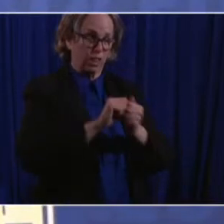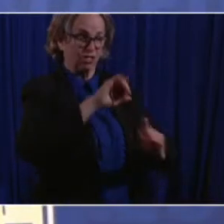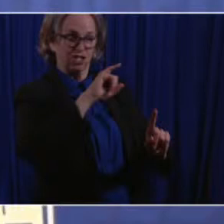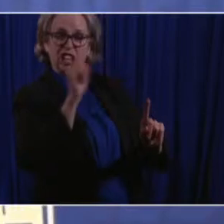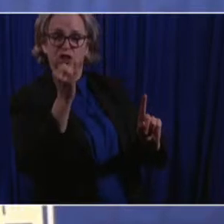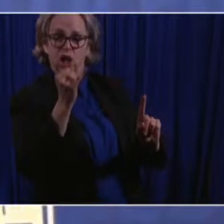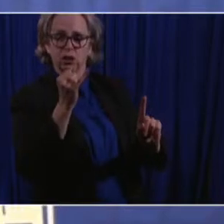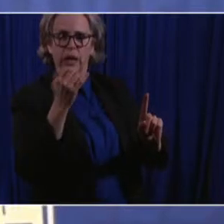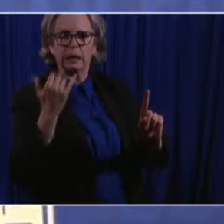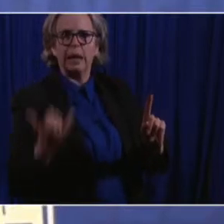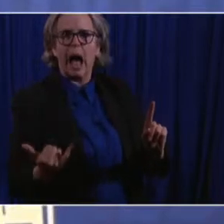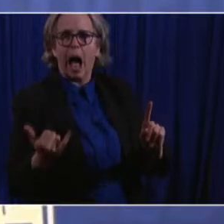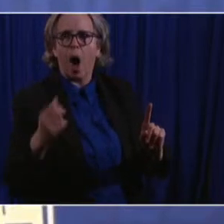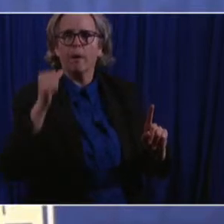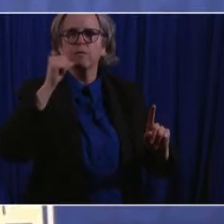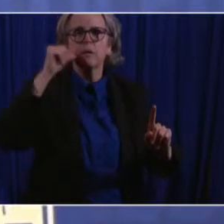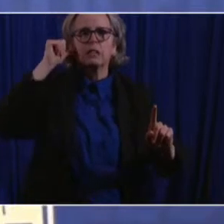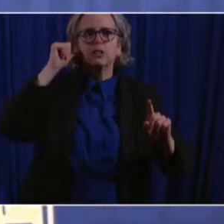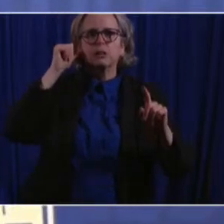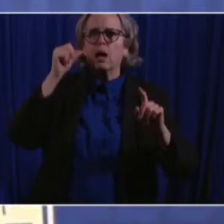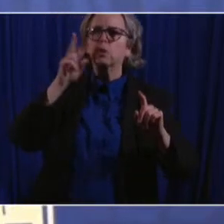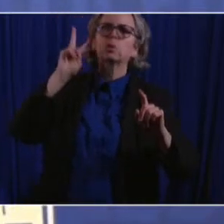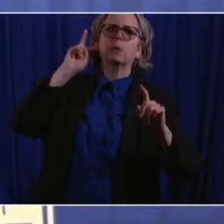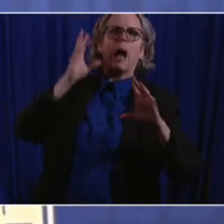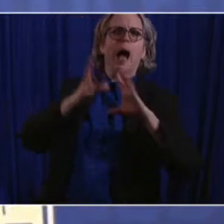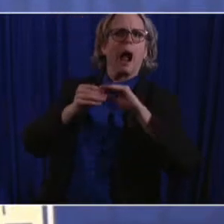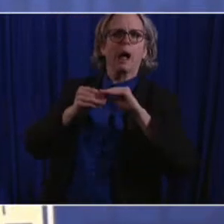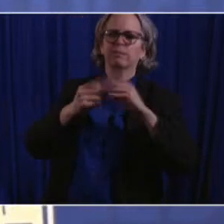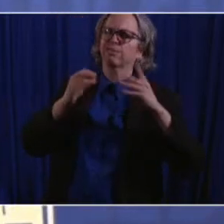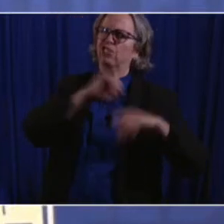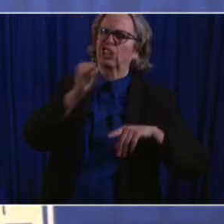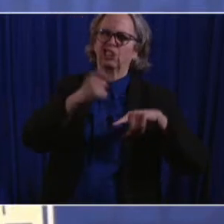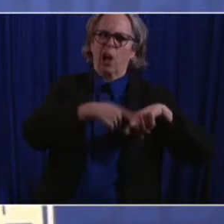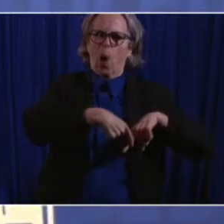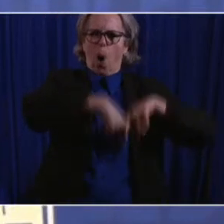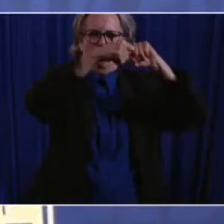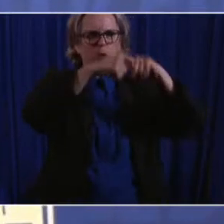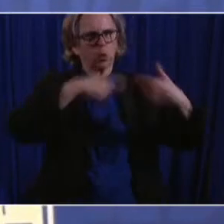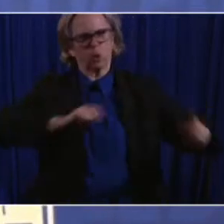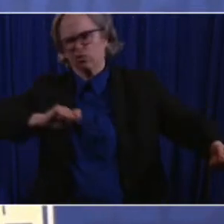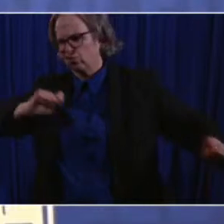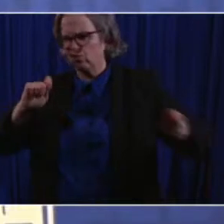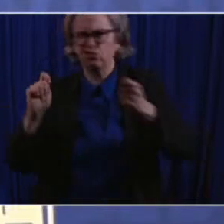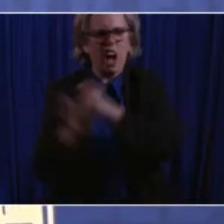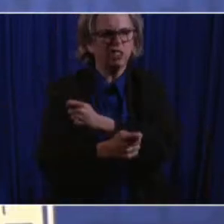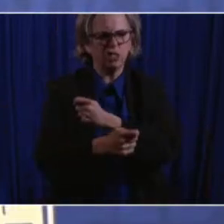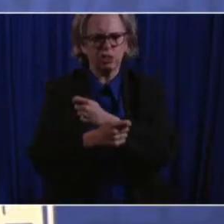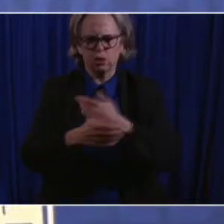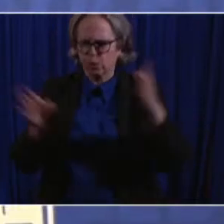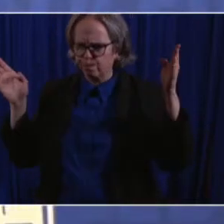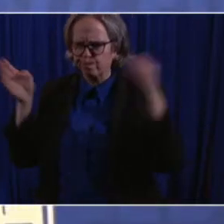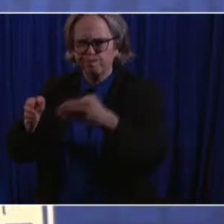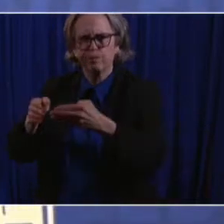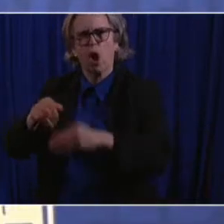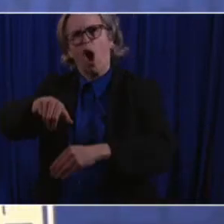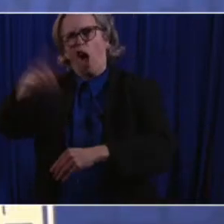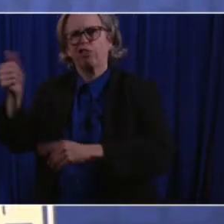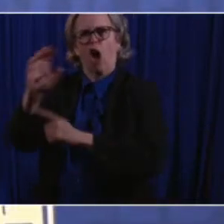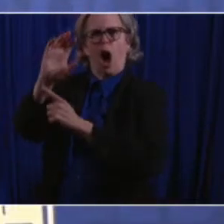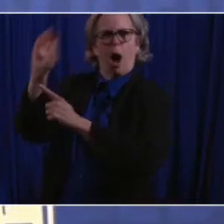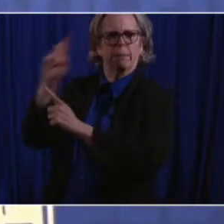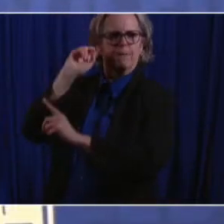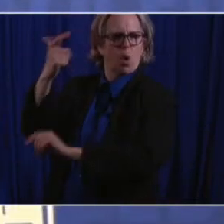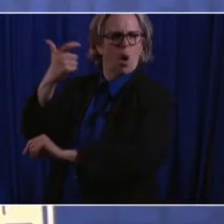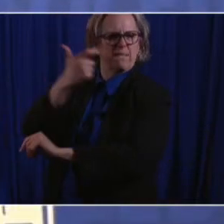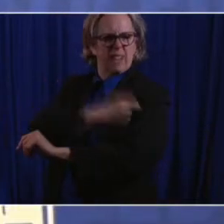pivoted to a dual dose vaccination regimen. And fortunately, there's still time for our students to receive their second